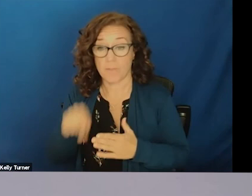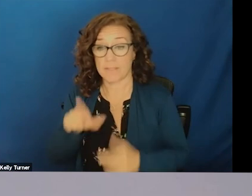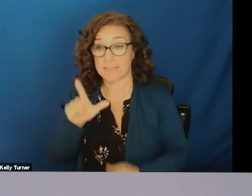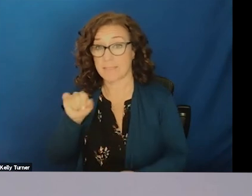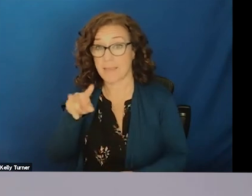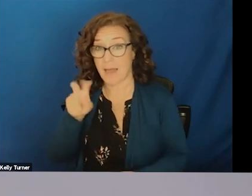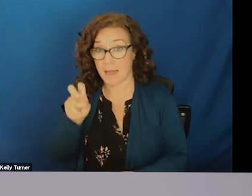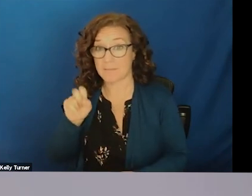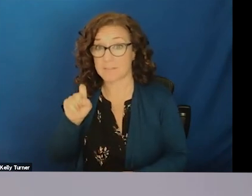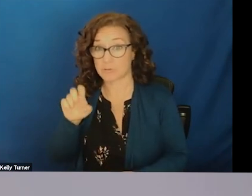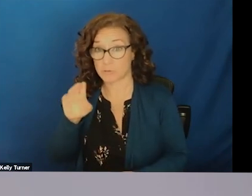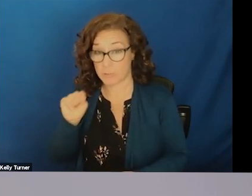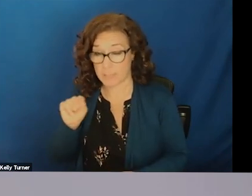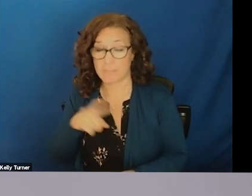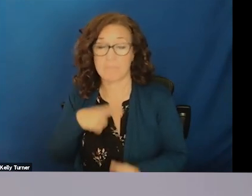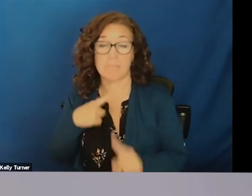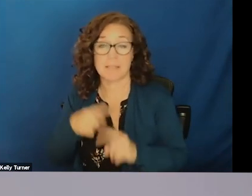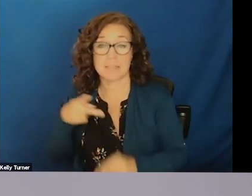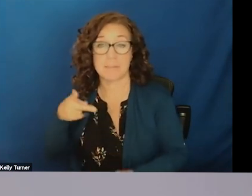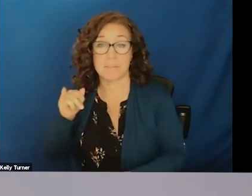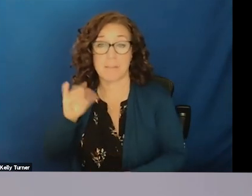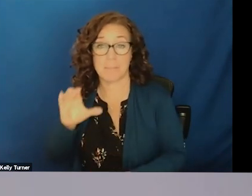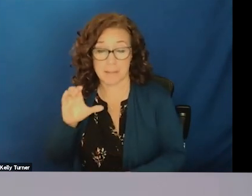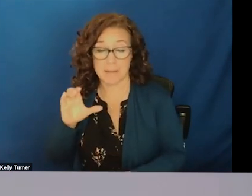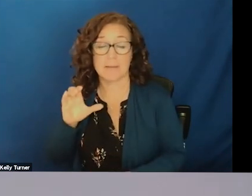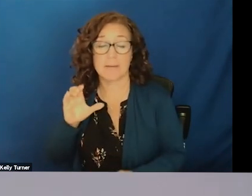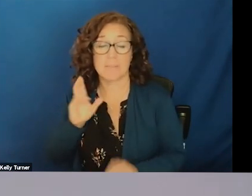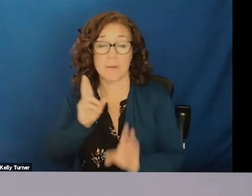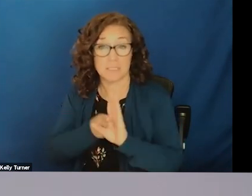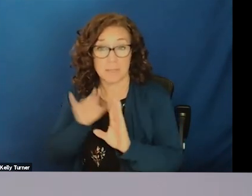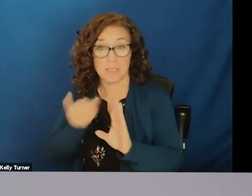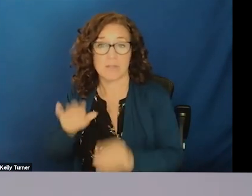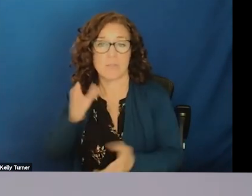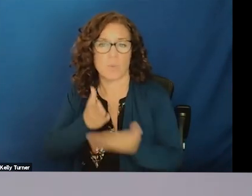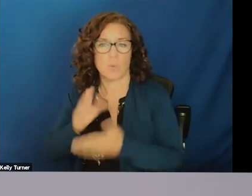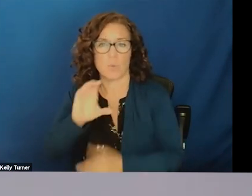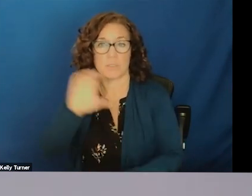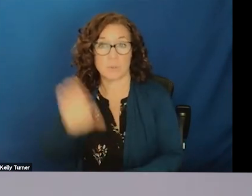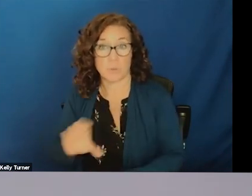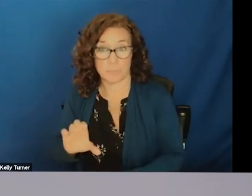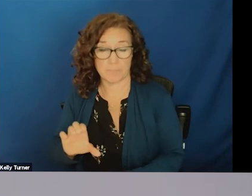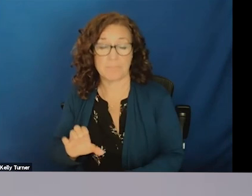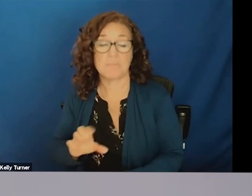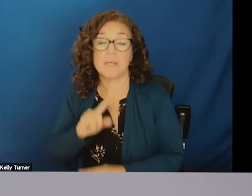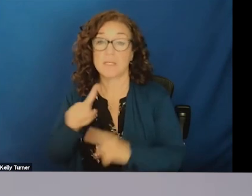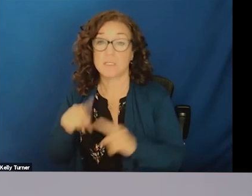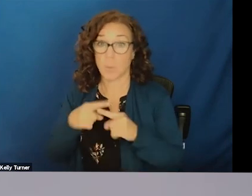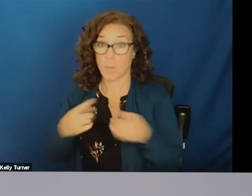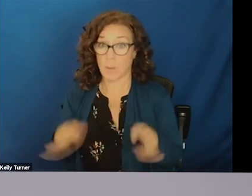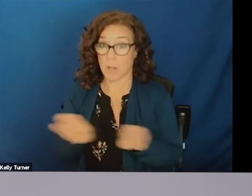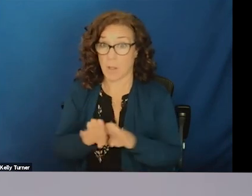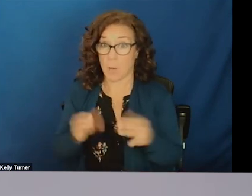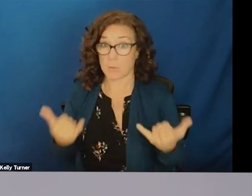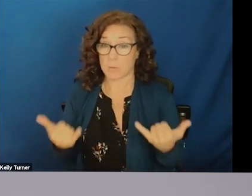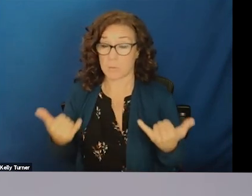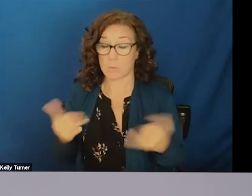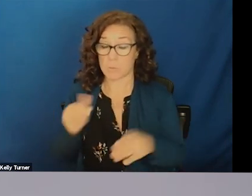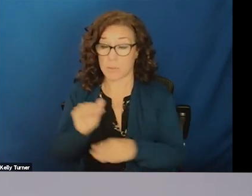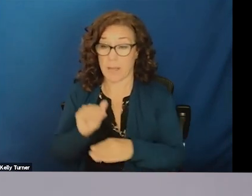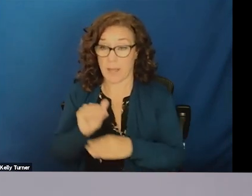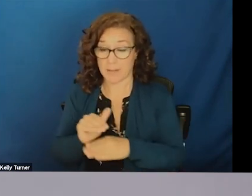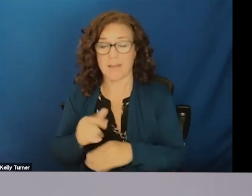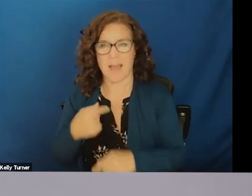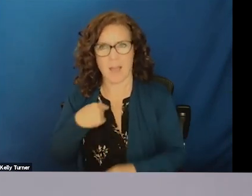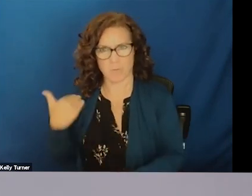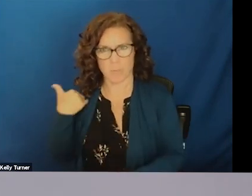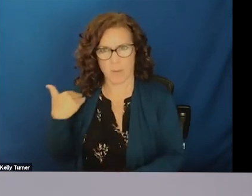public participation to be by Zoom only. So as we adjourn tonight, I am reminded that by the time we meet